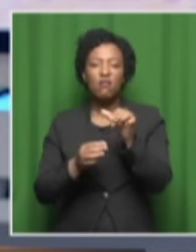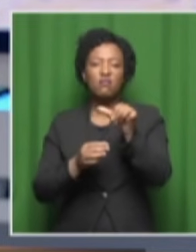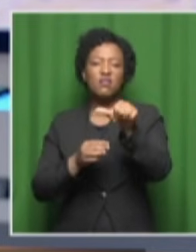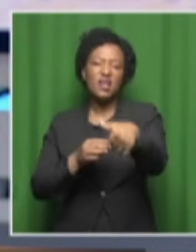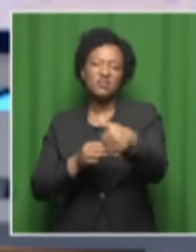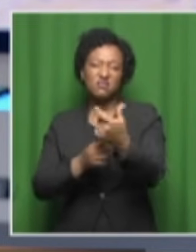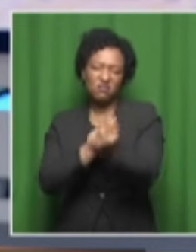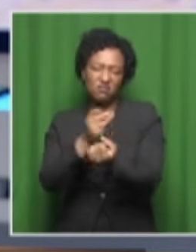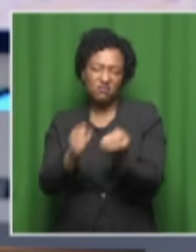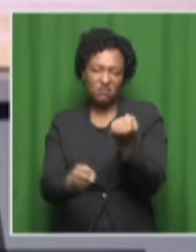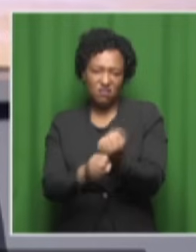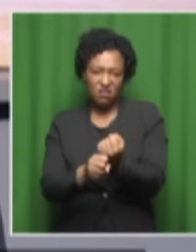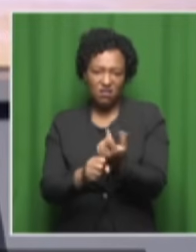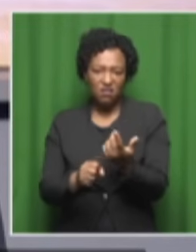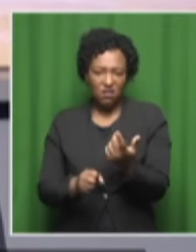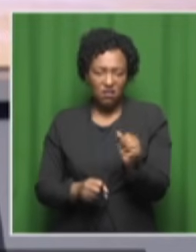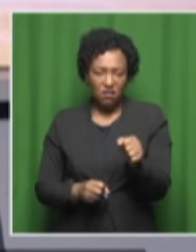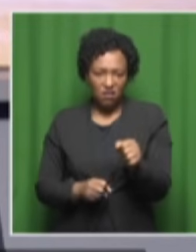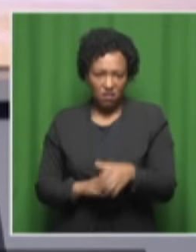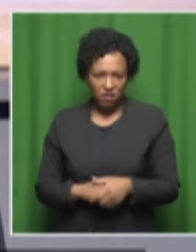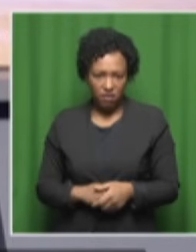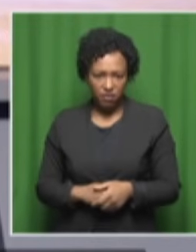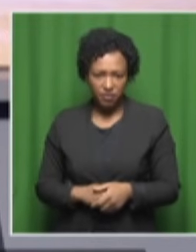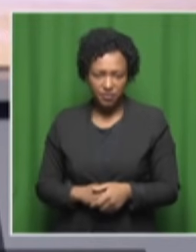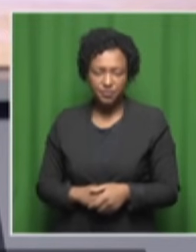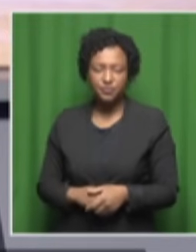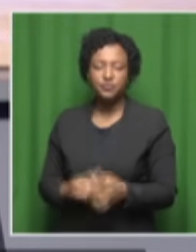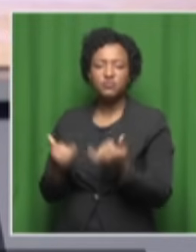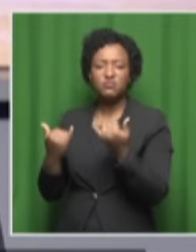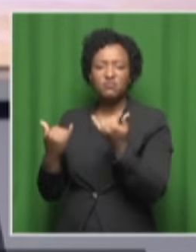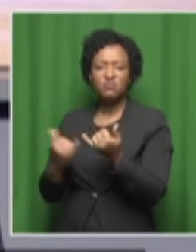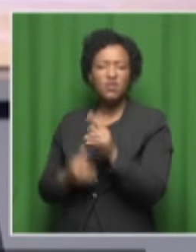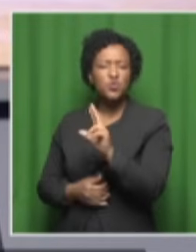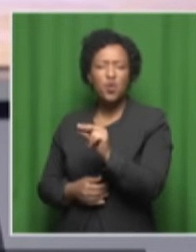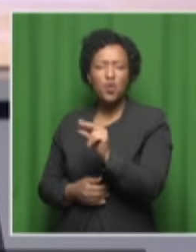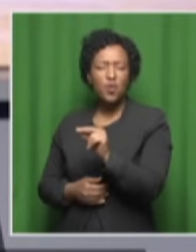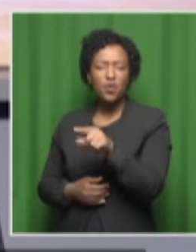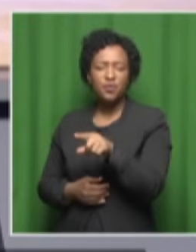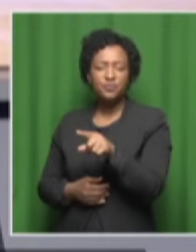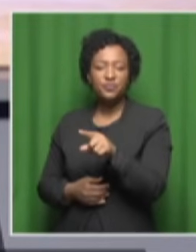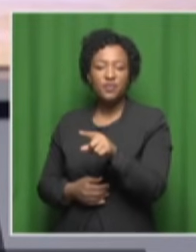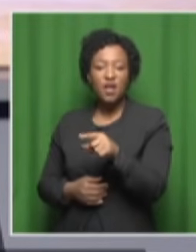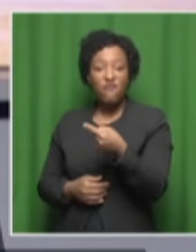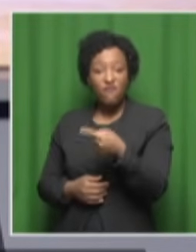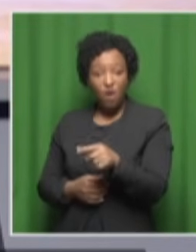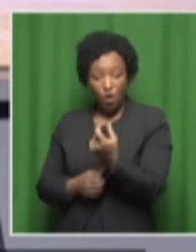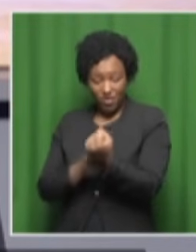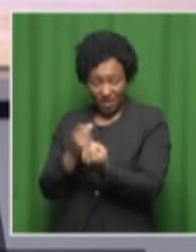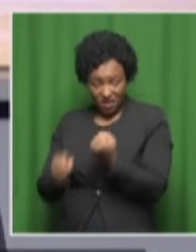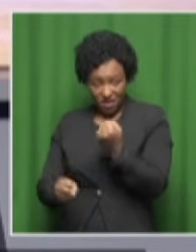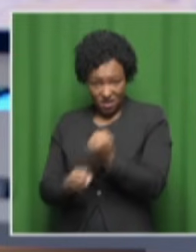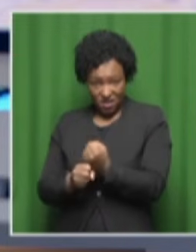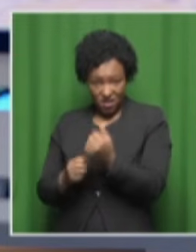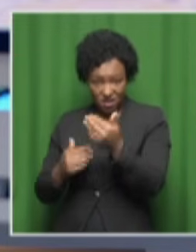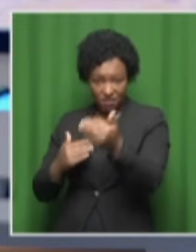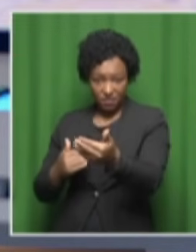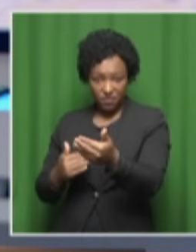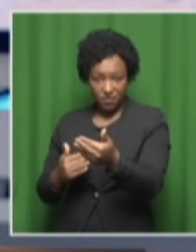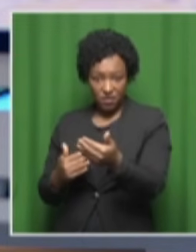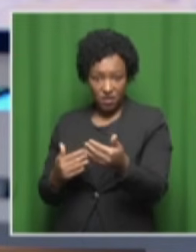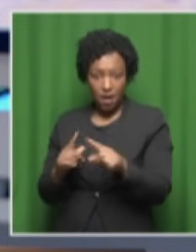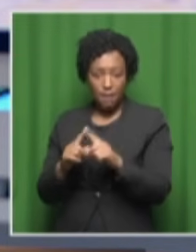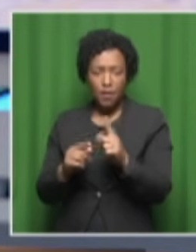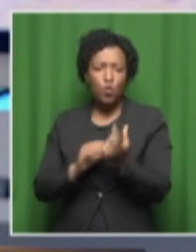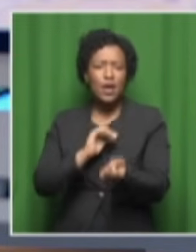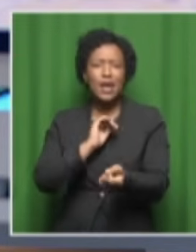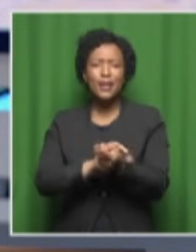year? No. I mean, we talk. Yeah. Is it? No, not at all. I mean, the still this, available this for this year. For this academic year. So it is for this, but what happens for